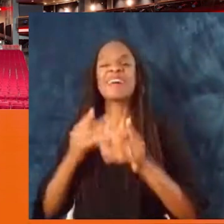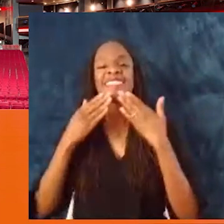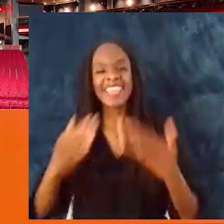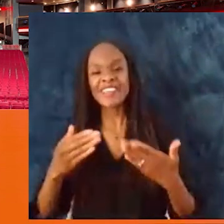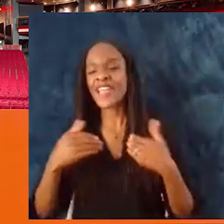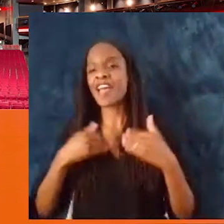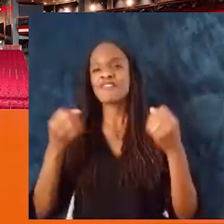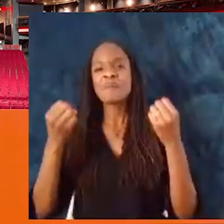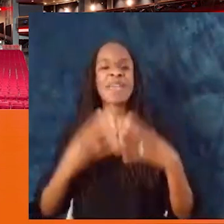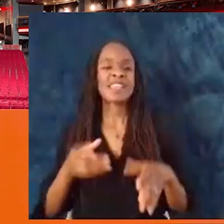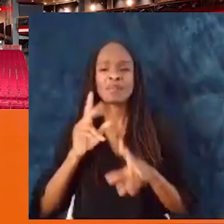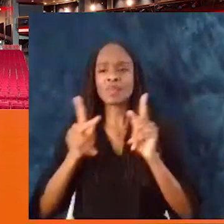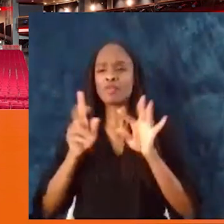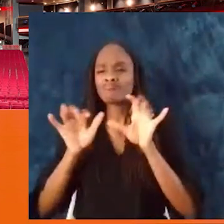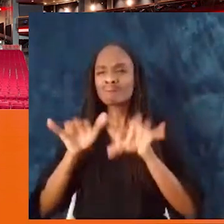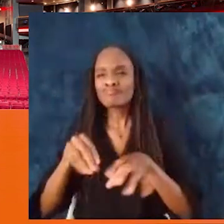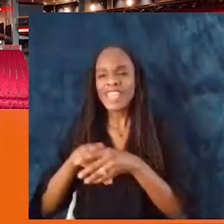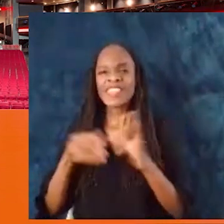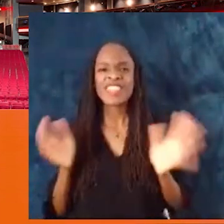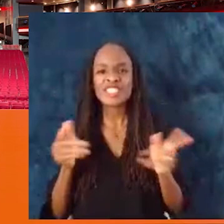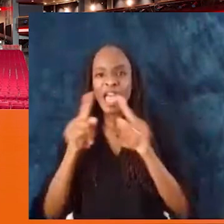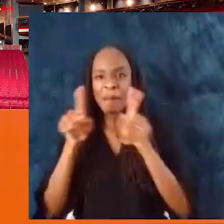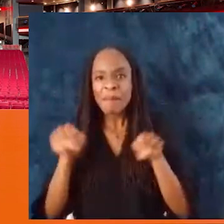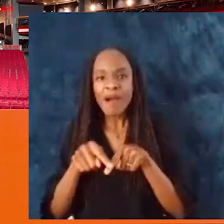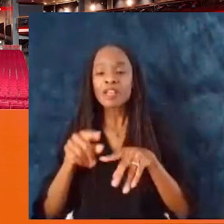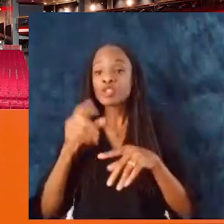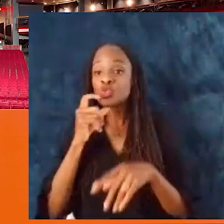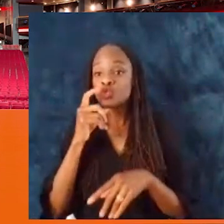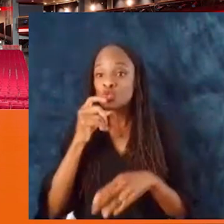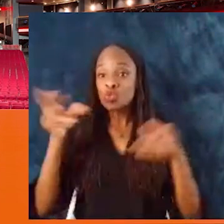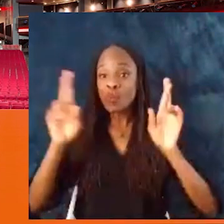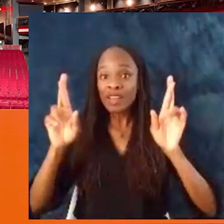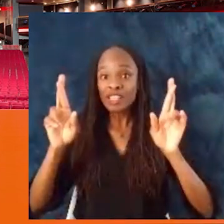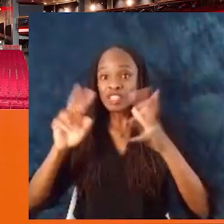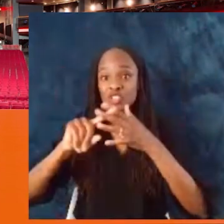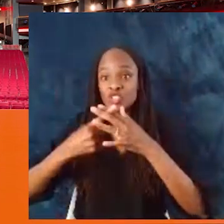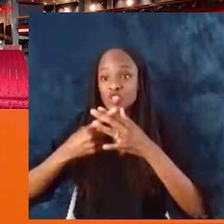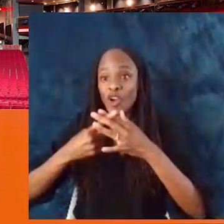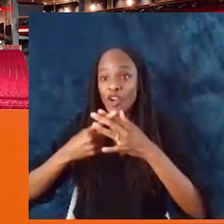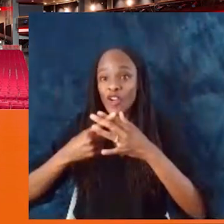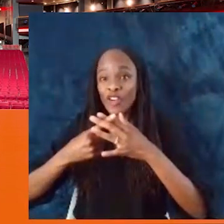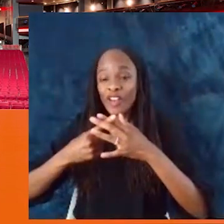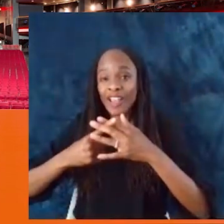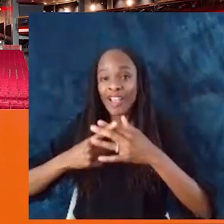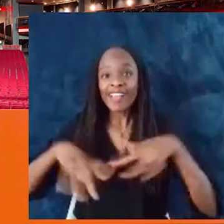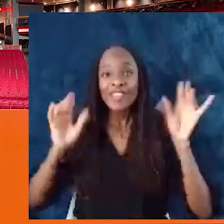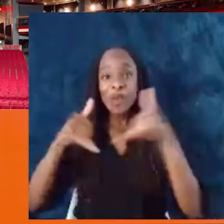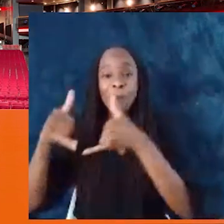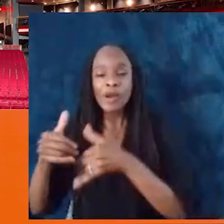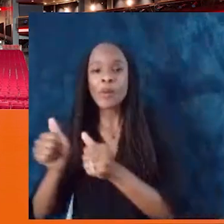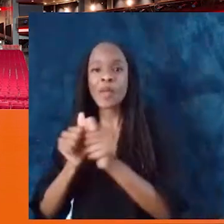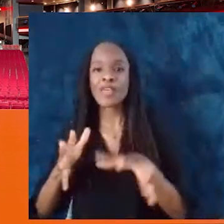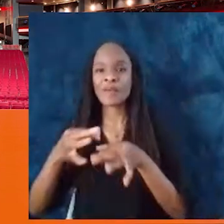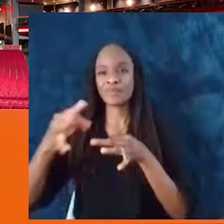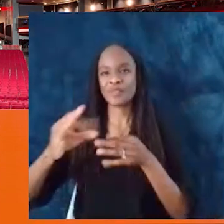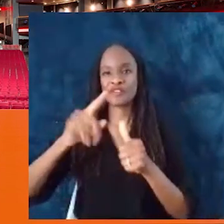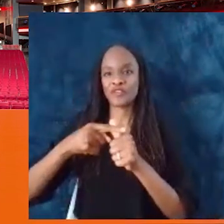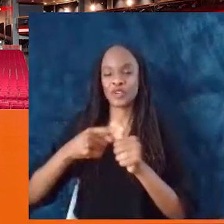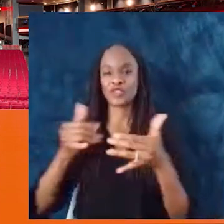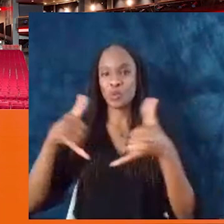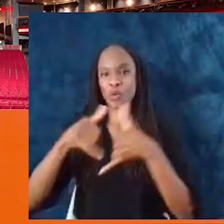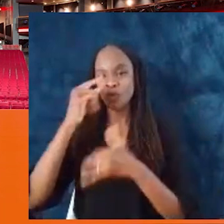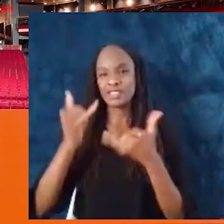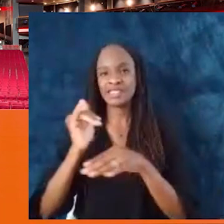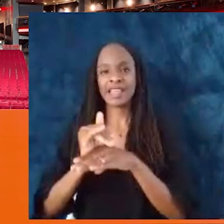getting a lot of love. But who's ready to start these awards? All right. Without further ado, our first award of the night is the